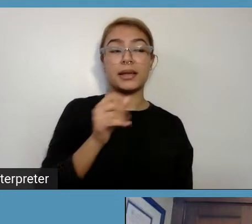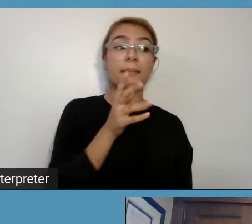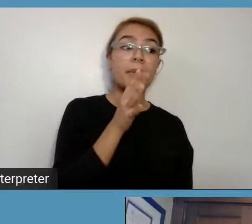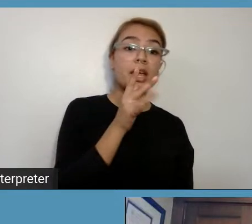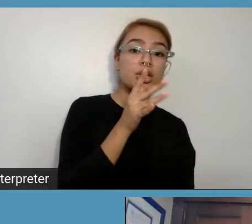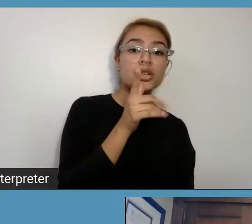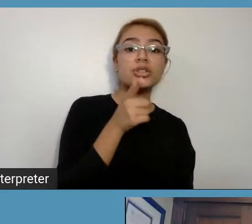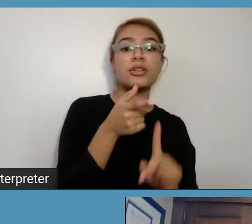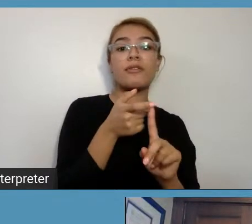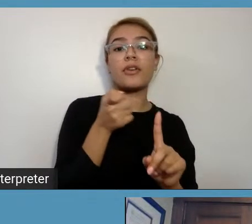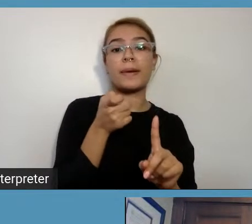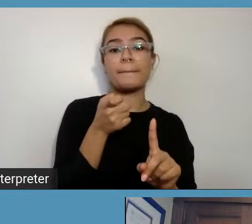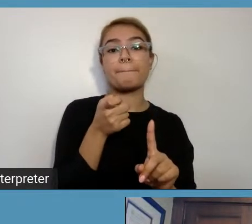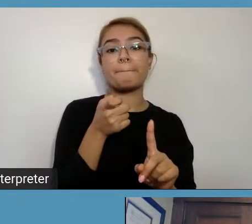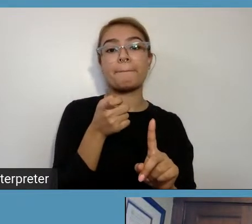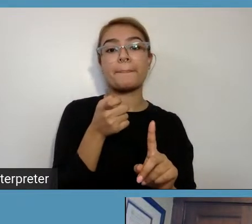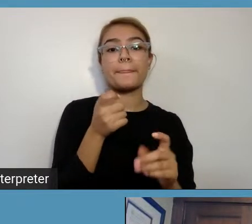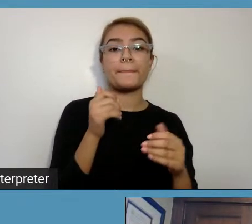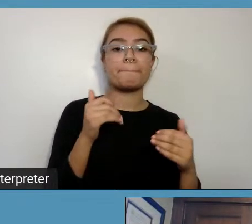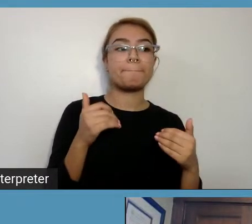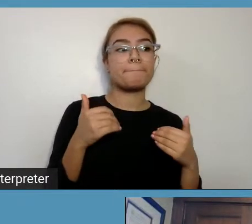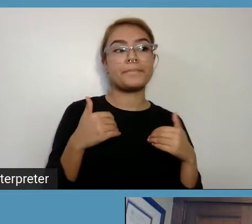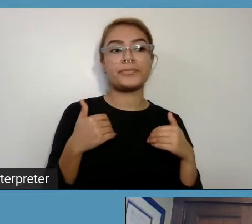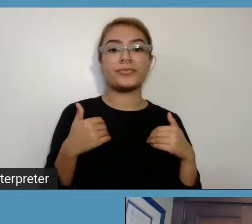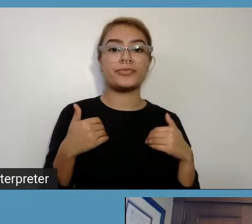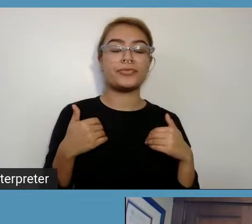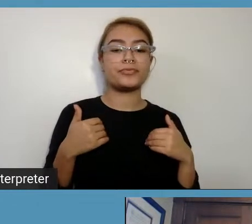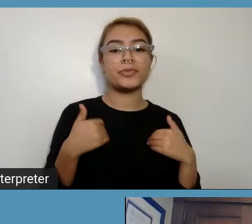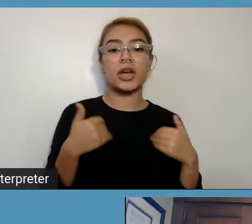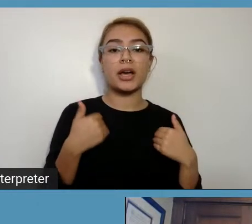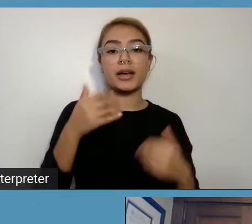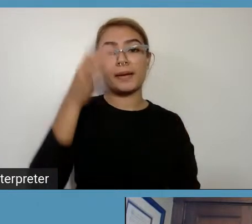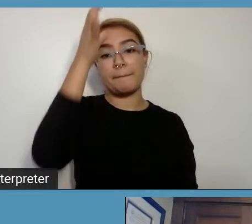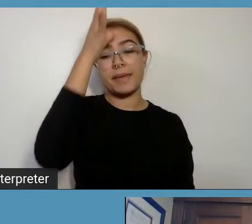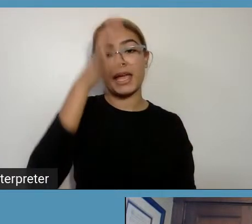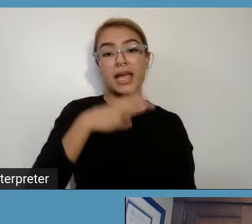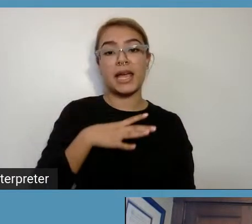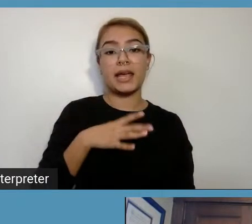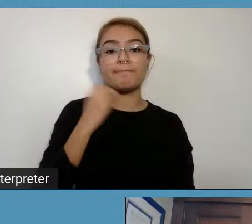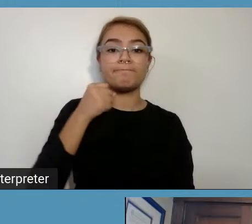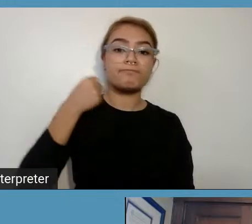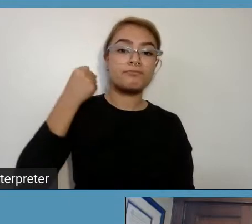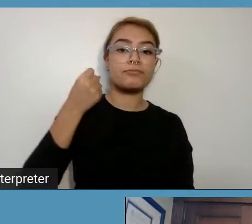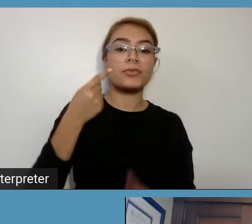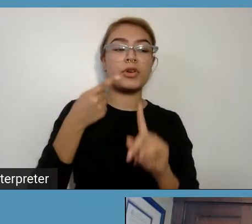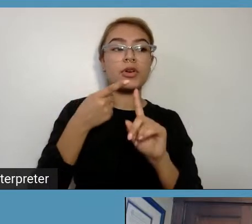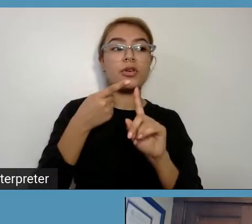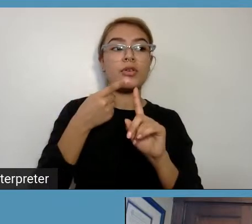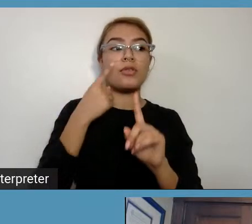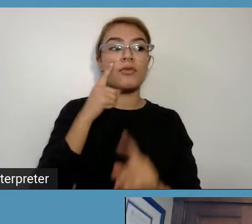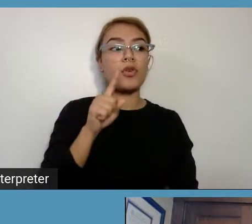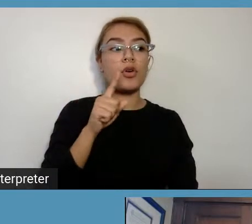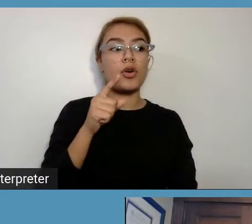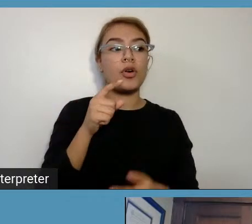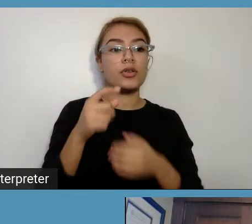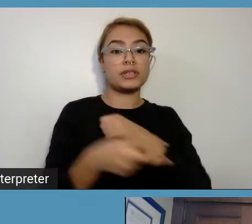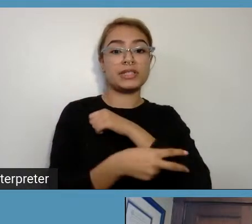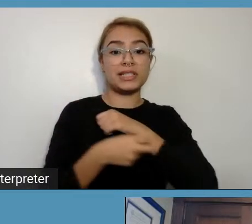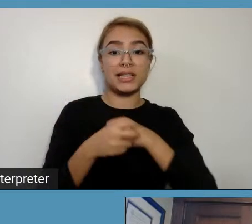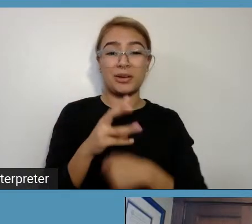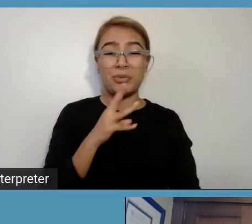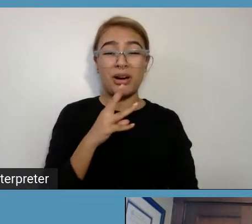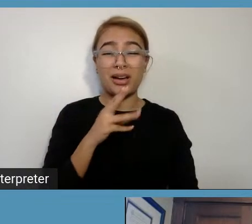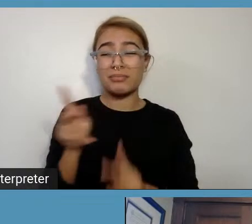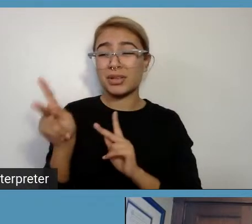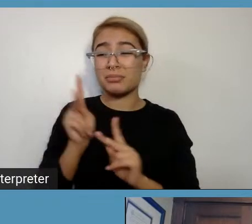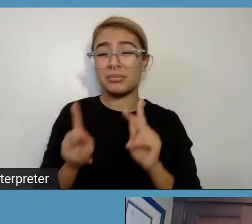um, a a young man that was hung for stealing somebody's water. People died over water out here in the West